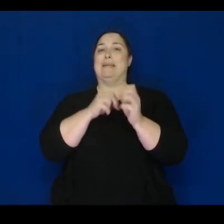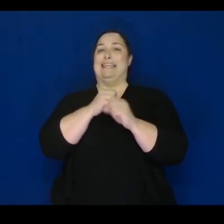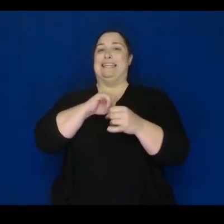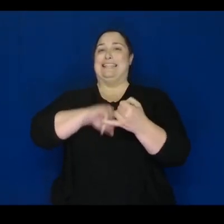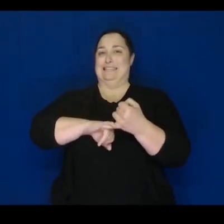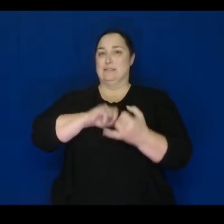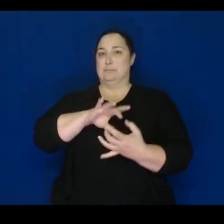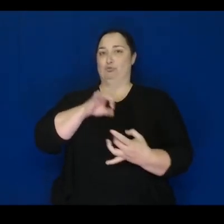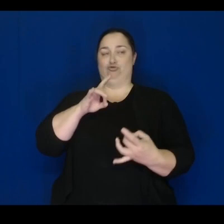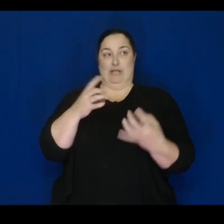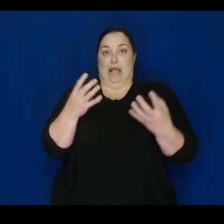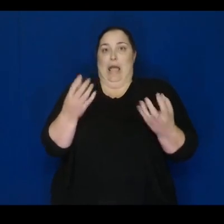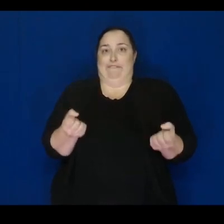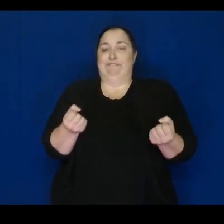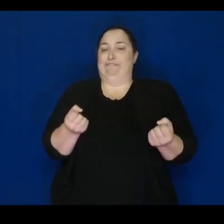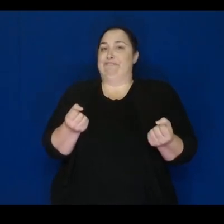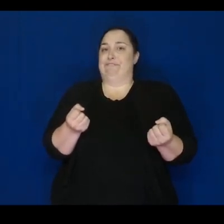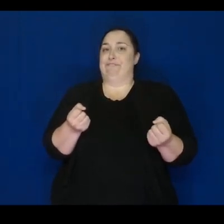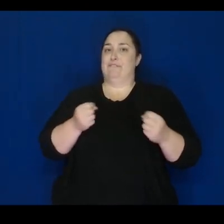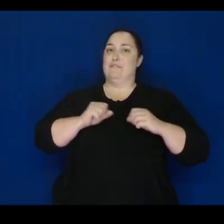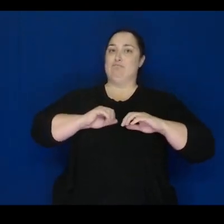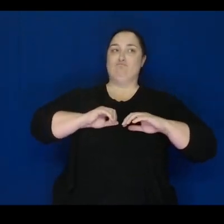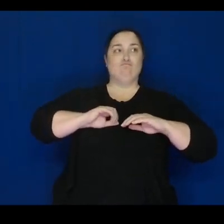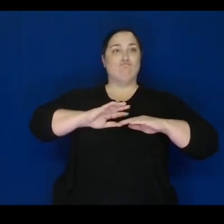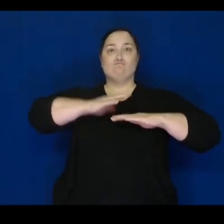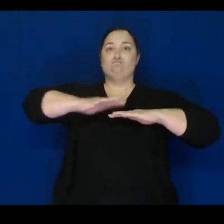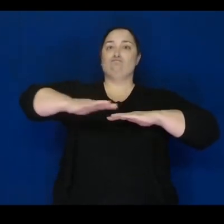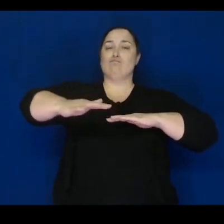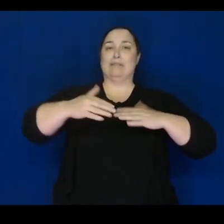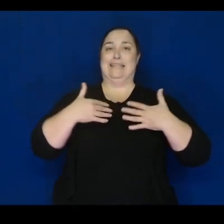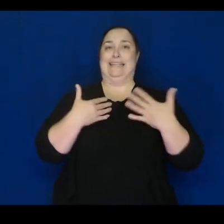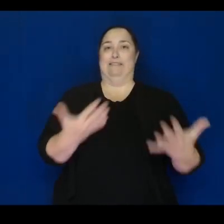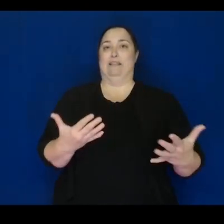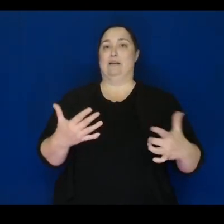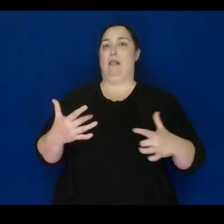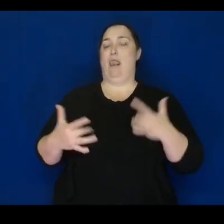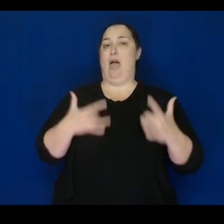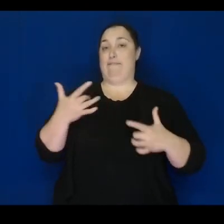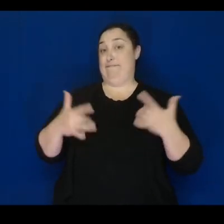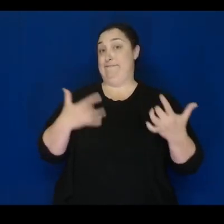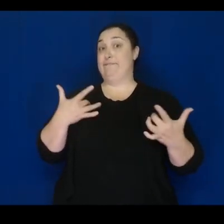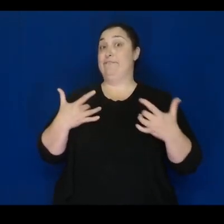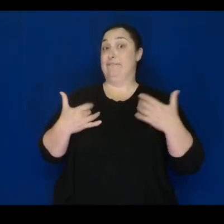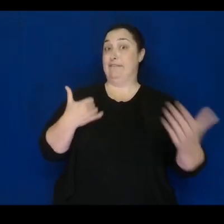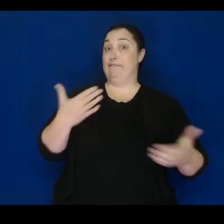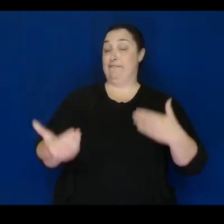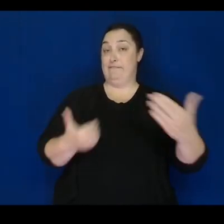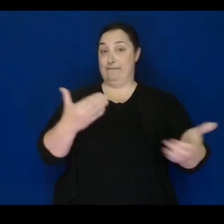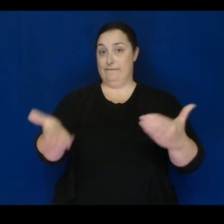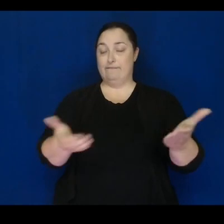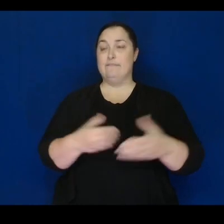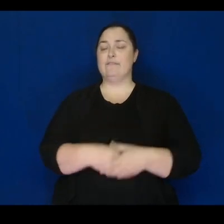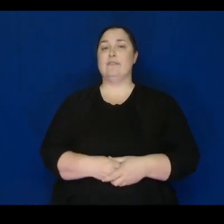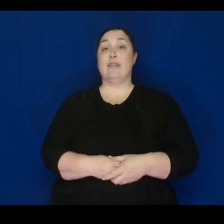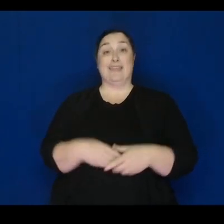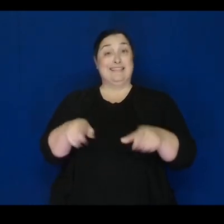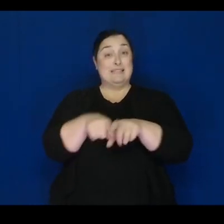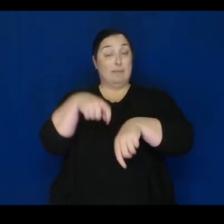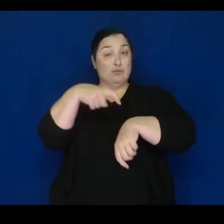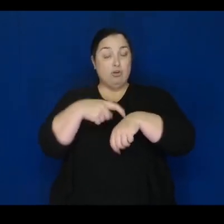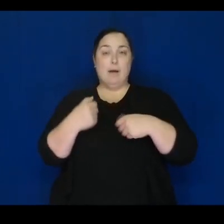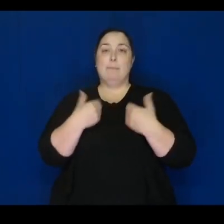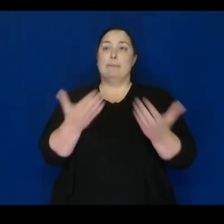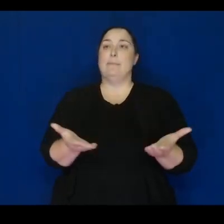breathing life into existence. And during this sacred era, the ancestors instilled a variety of moral codes